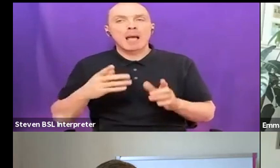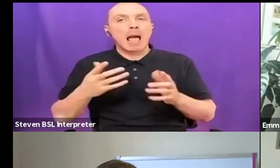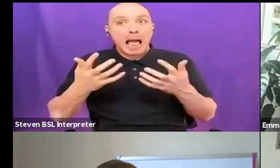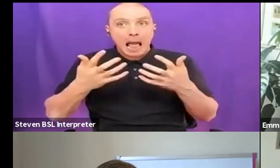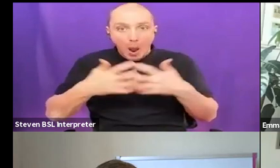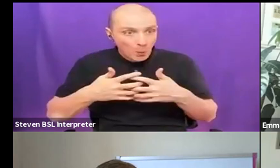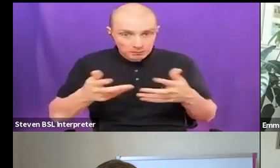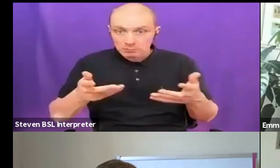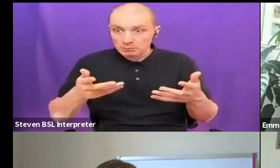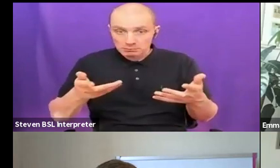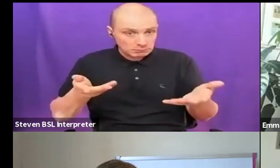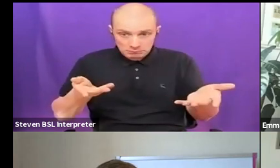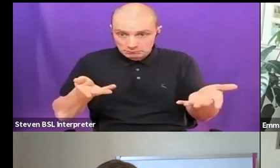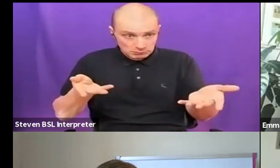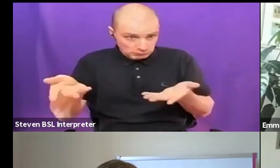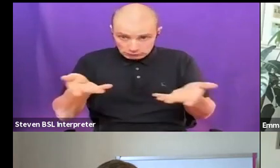and find